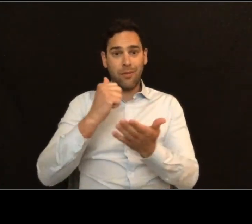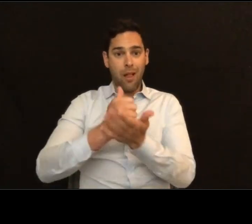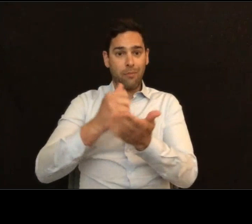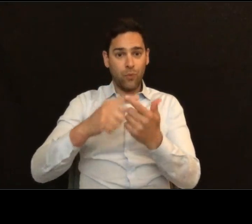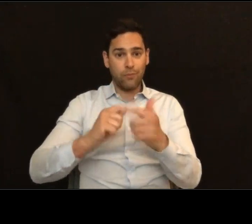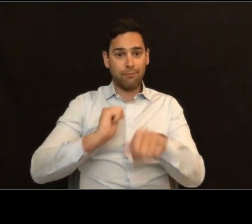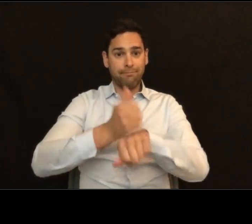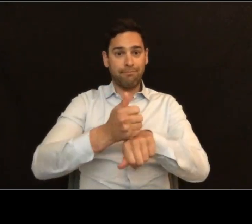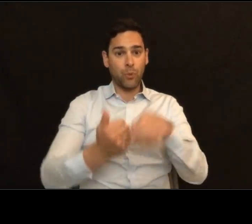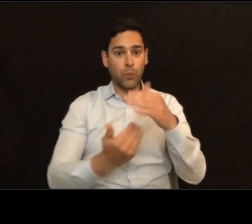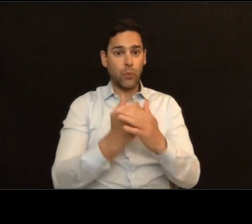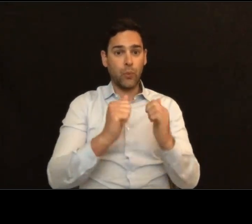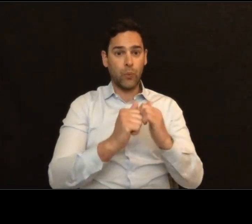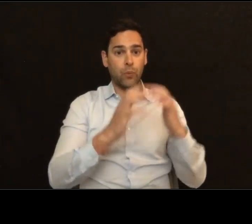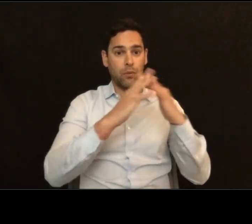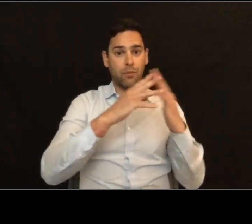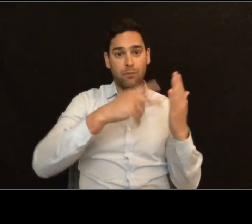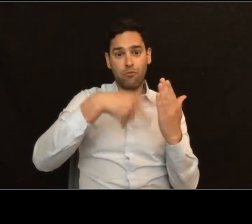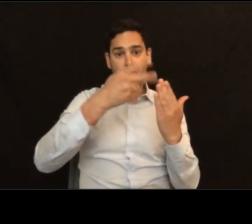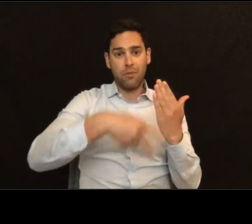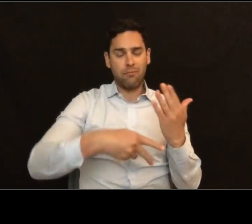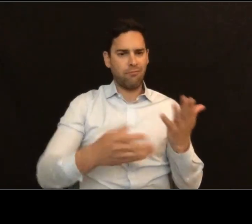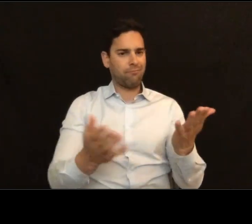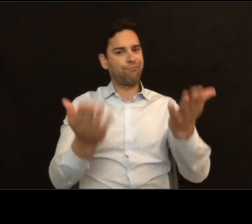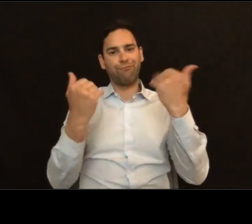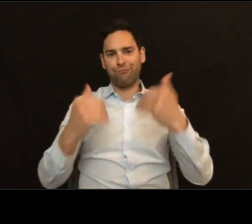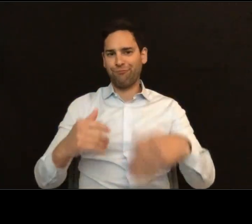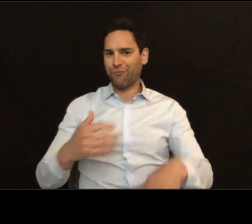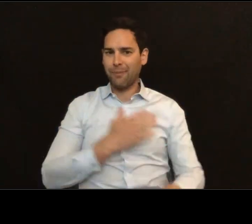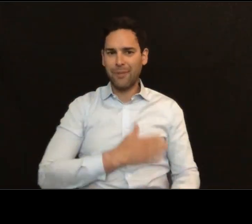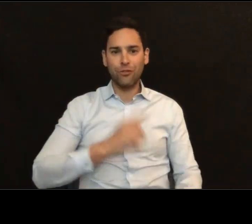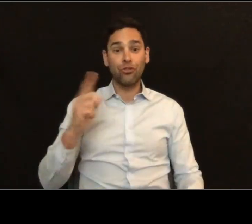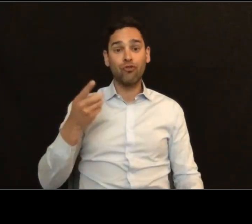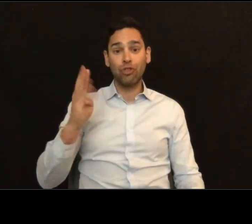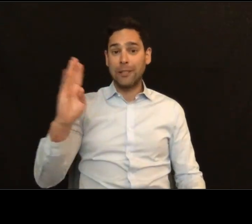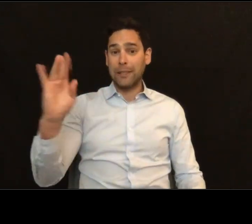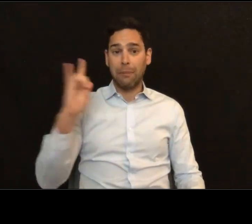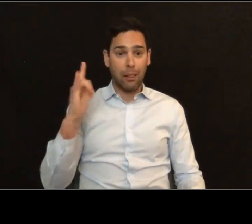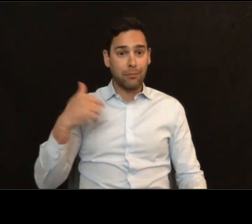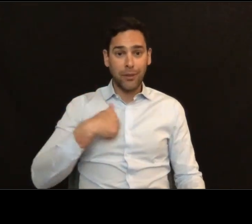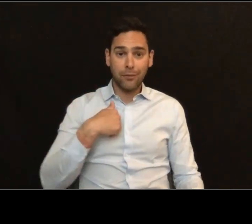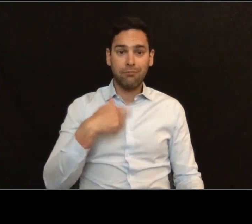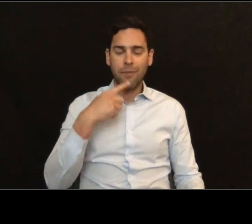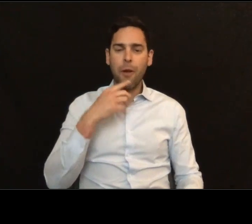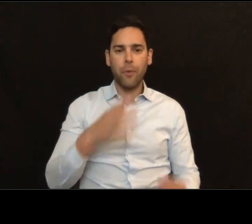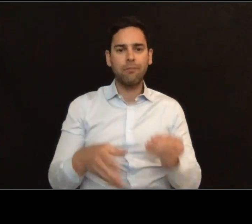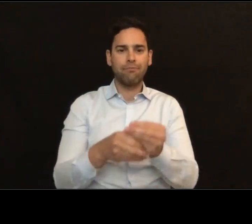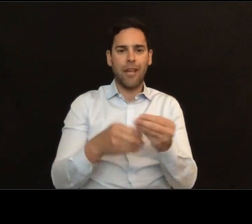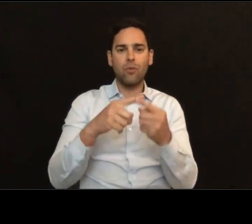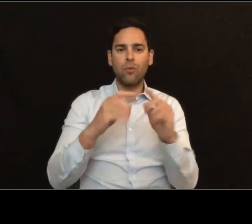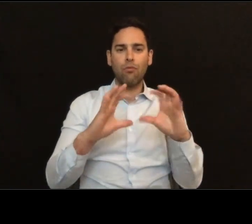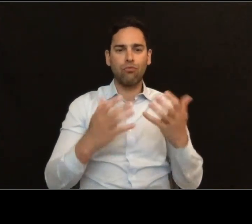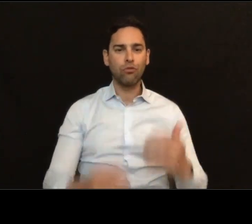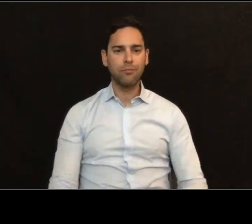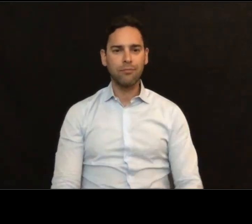Yeah, just email me and we can get you put into the group.